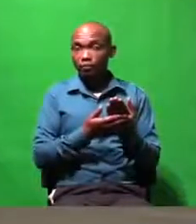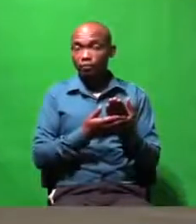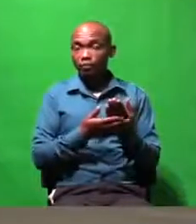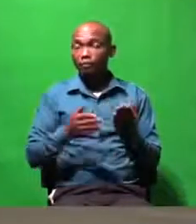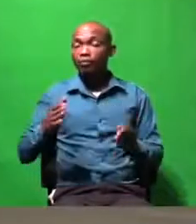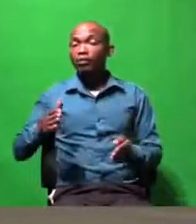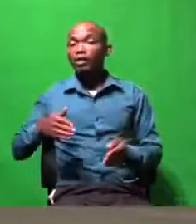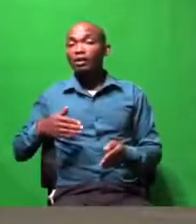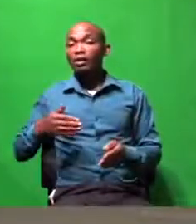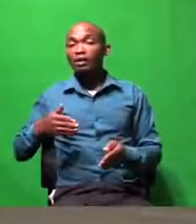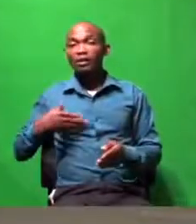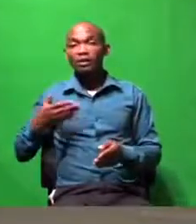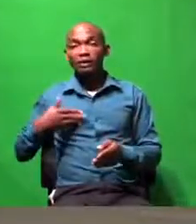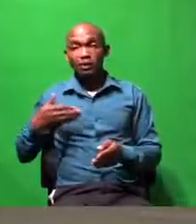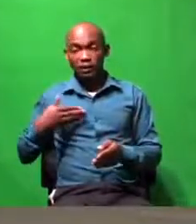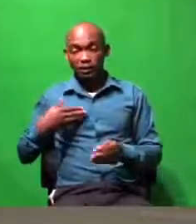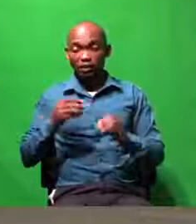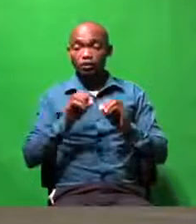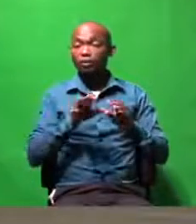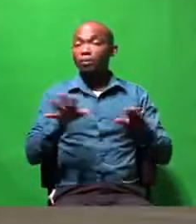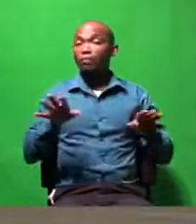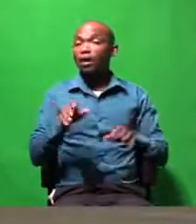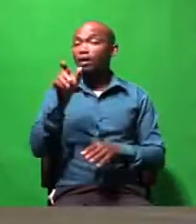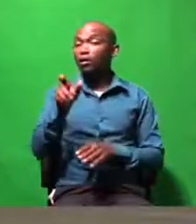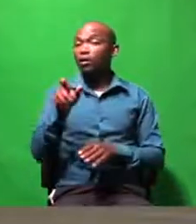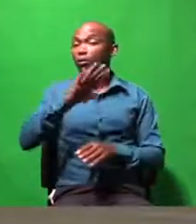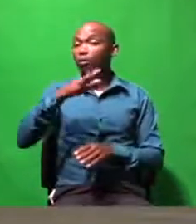needed to supply water